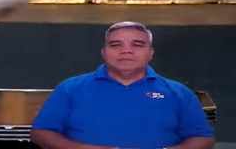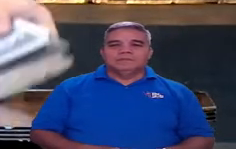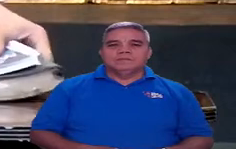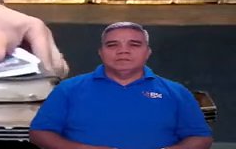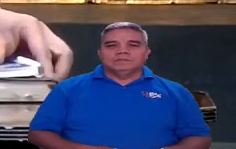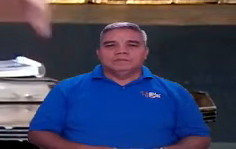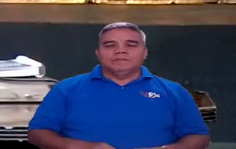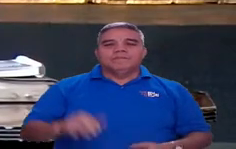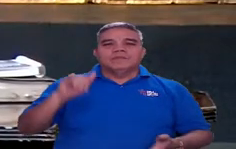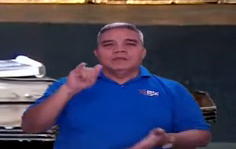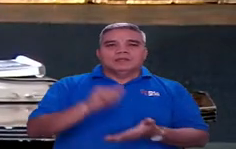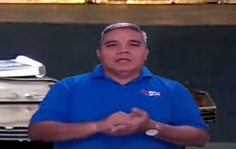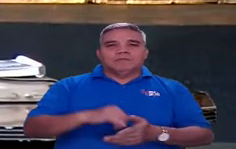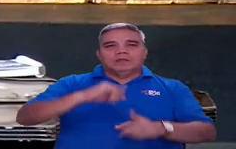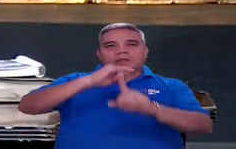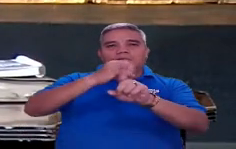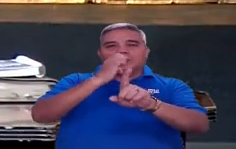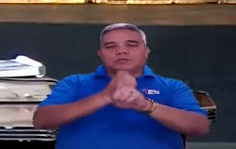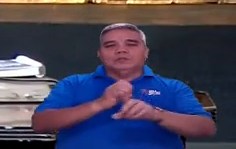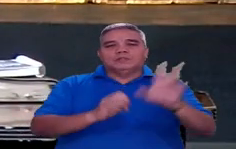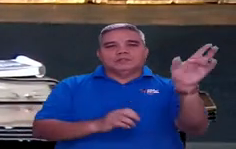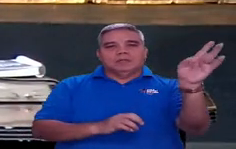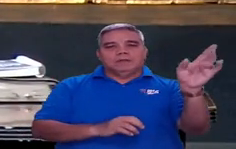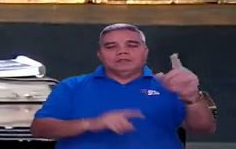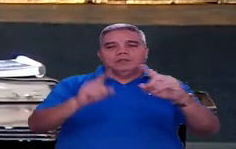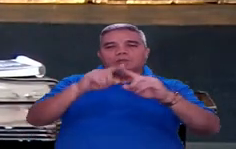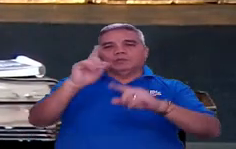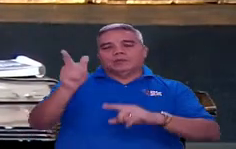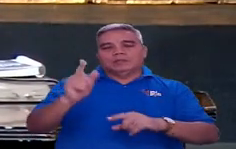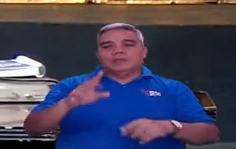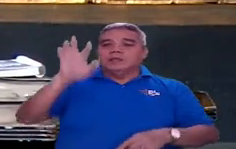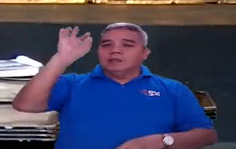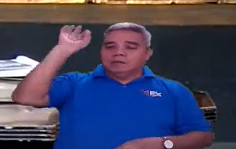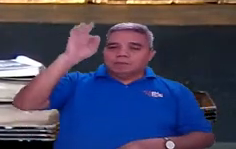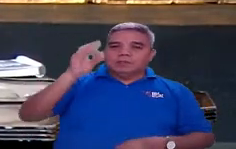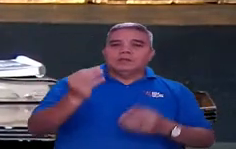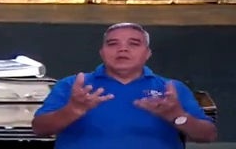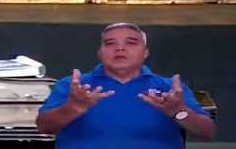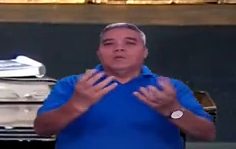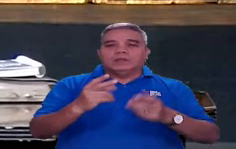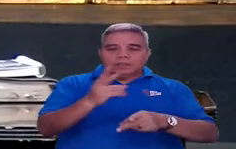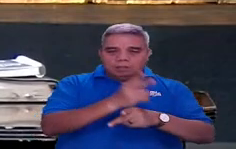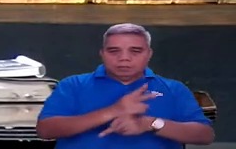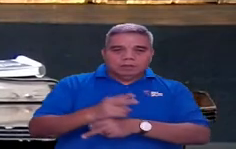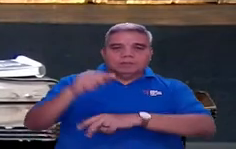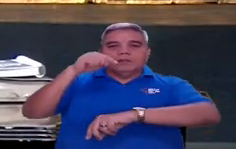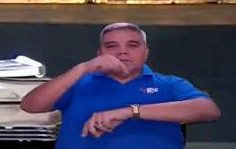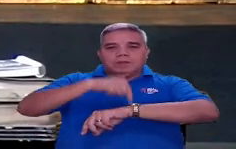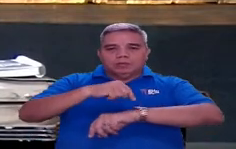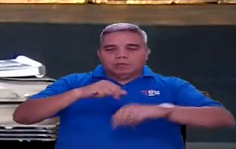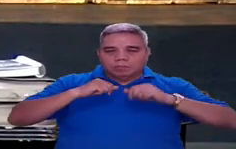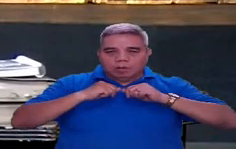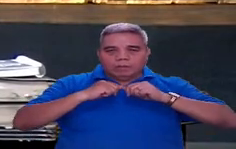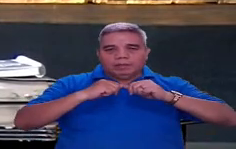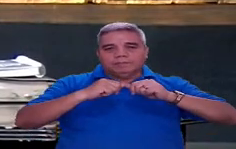kanang, that will be June 17 to 20. And pastors, we want to keep the momentum